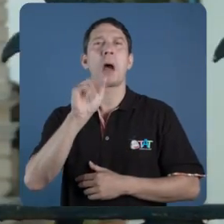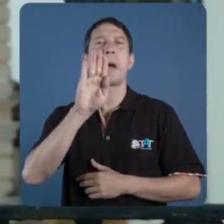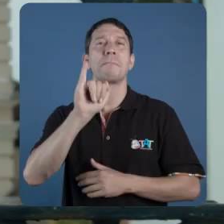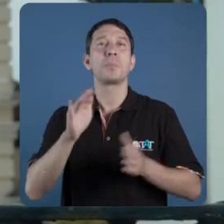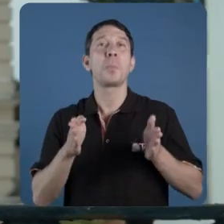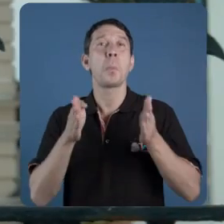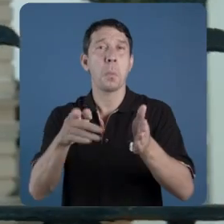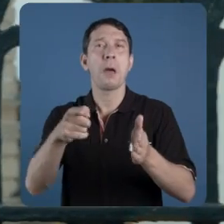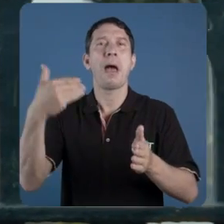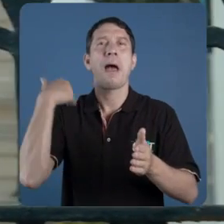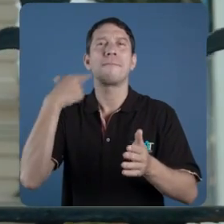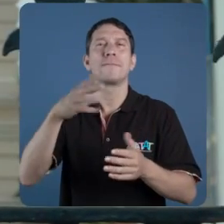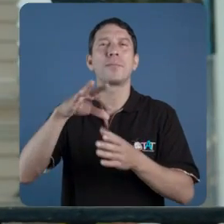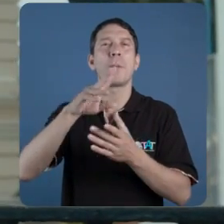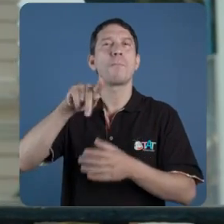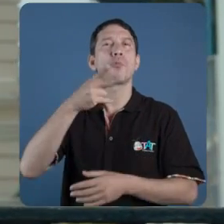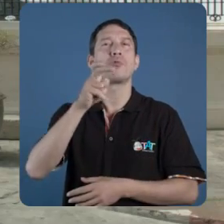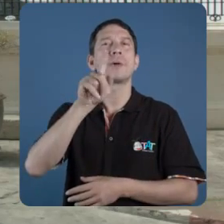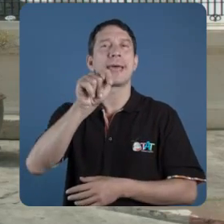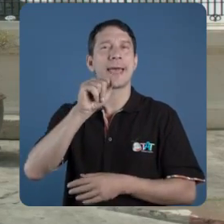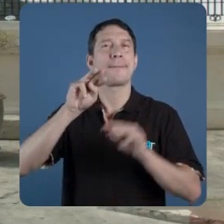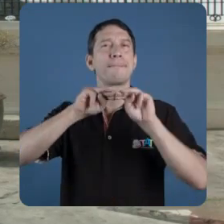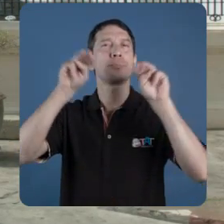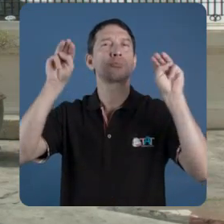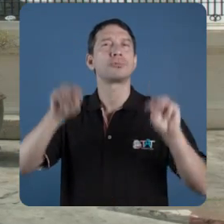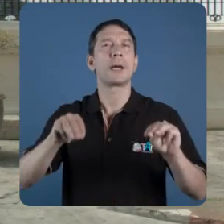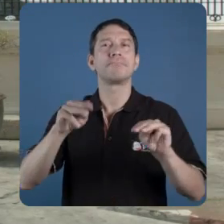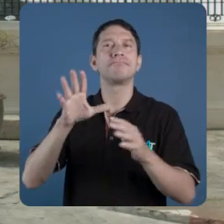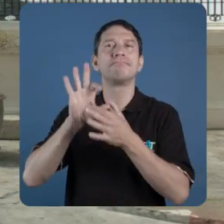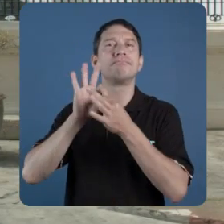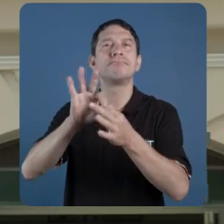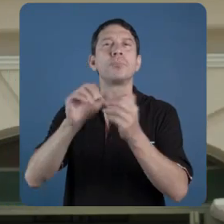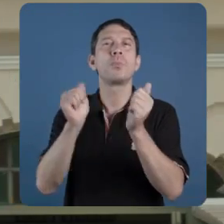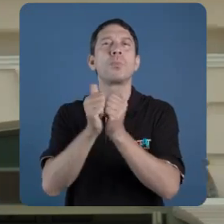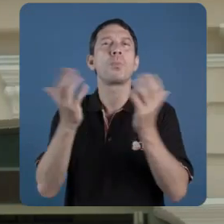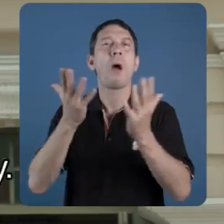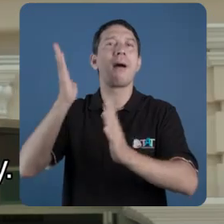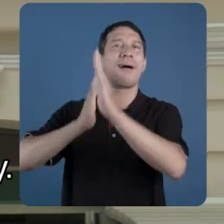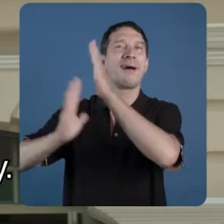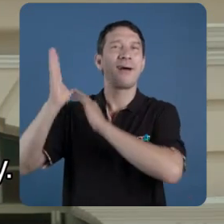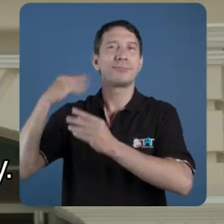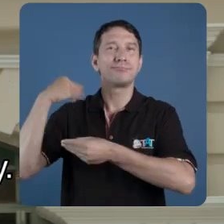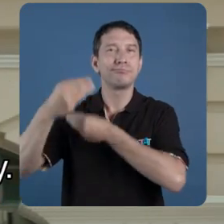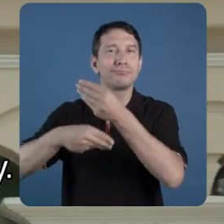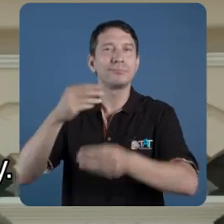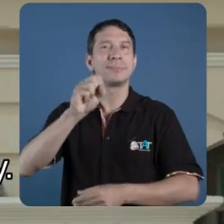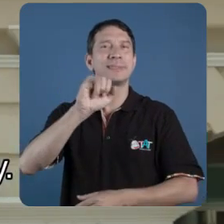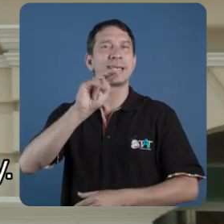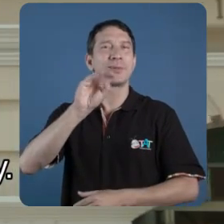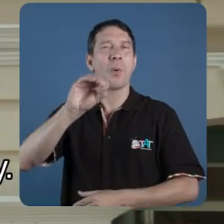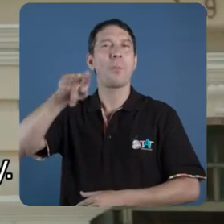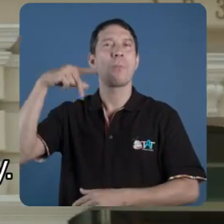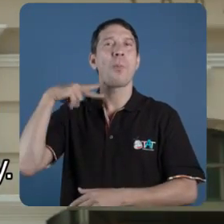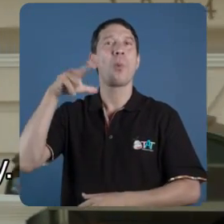Further down on Krabi Road is the essence of Phuket's old town, the Phuket Thai Hua Museum. Photos and stories of